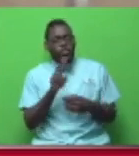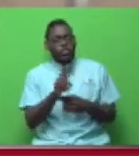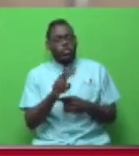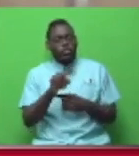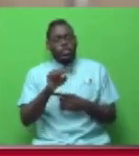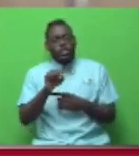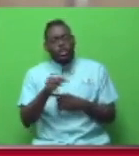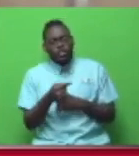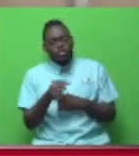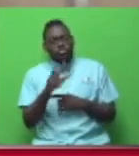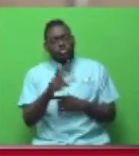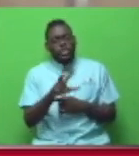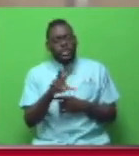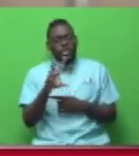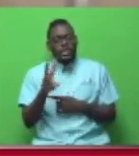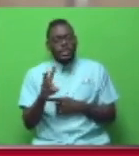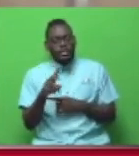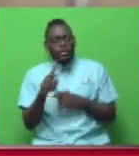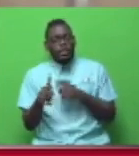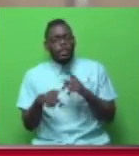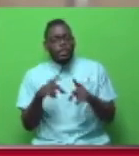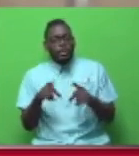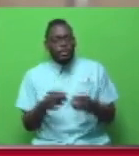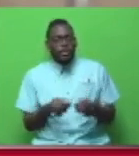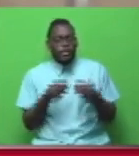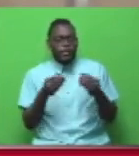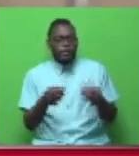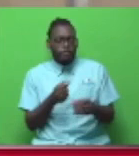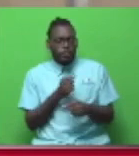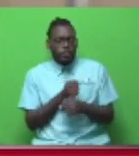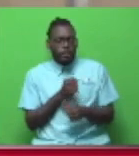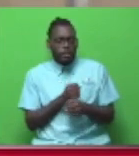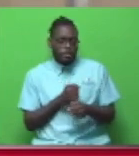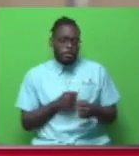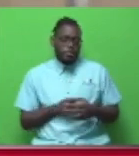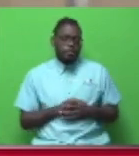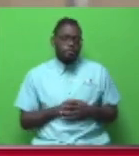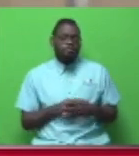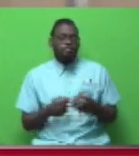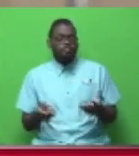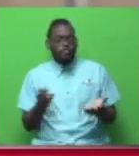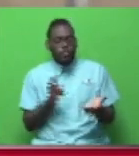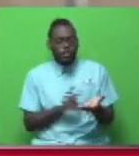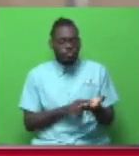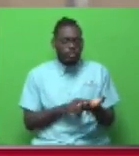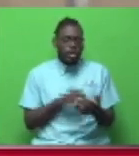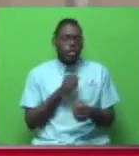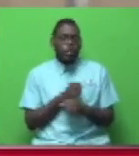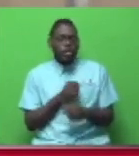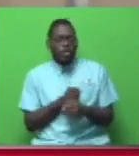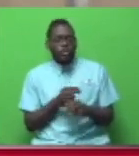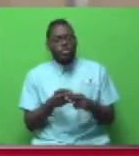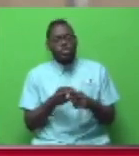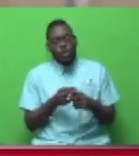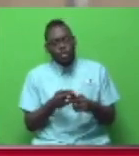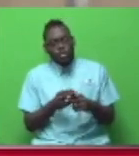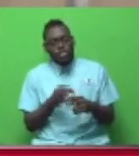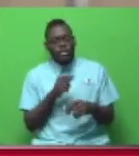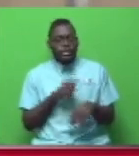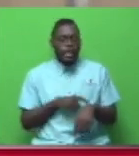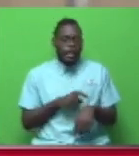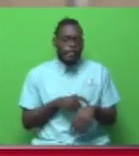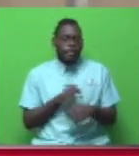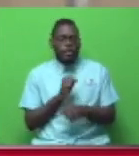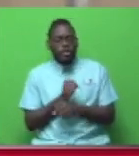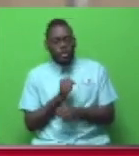2,036 persons. And the figure comprises, of course, contract employment, short-term contract employment, and of